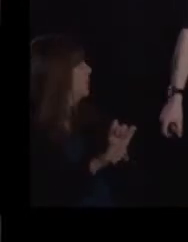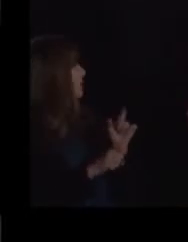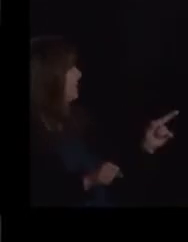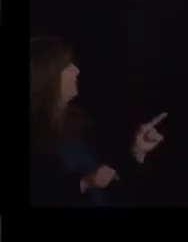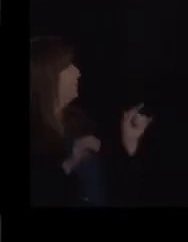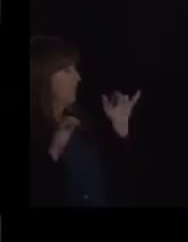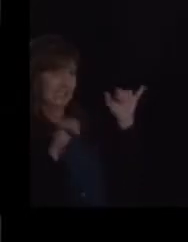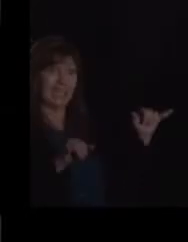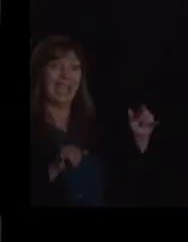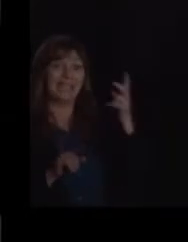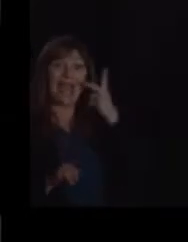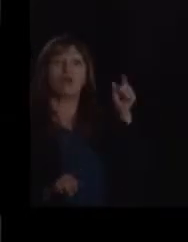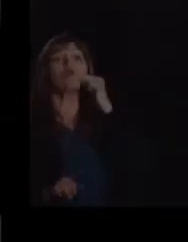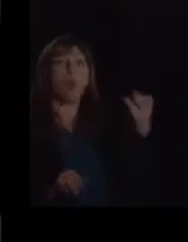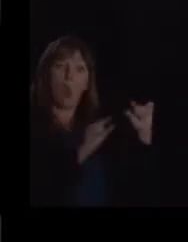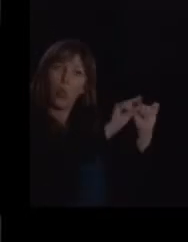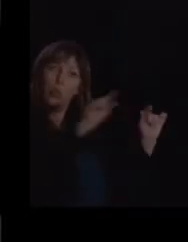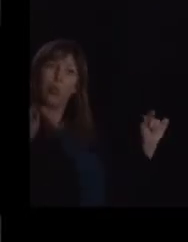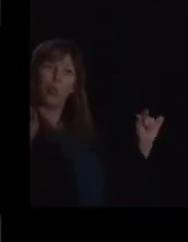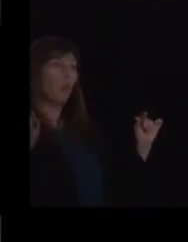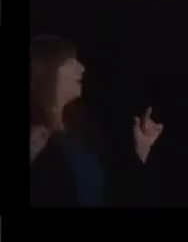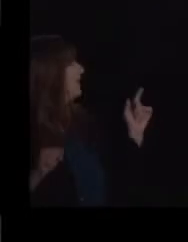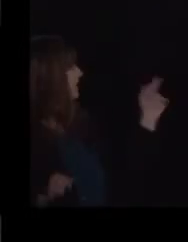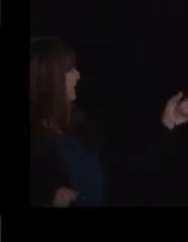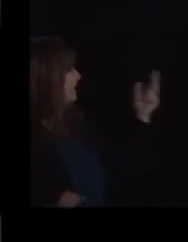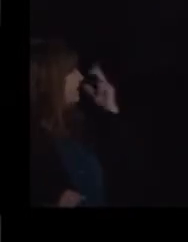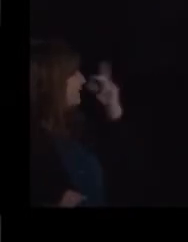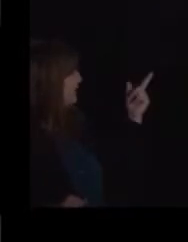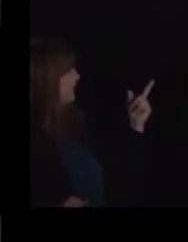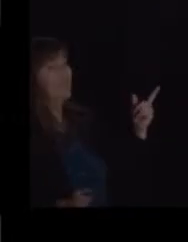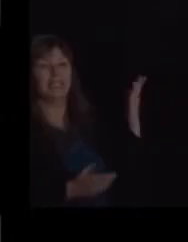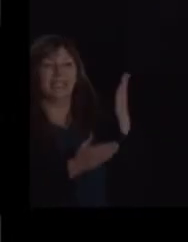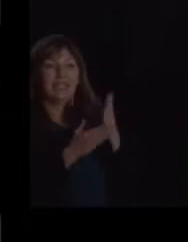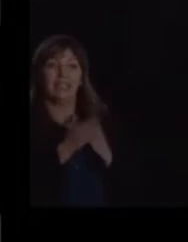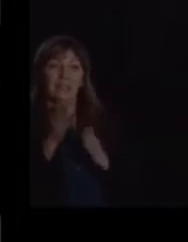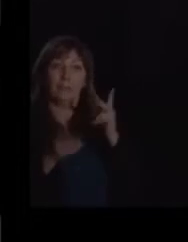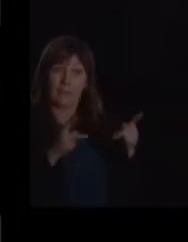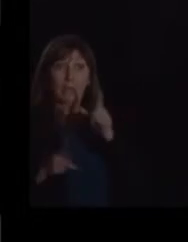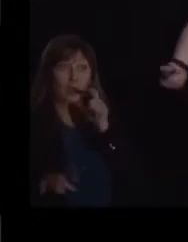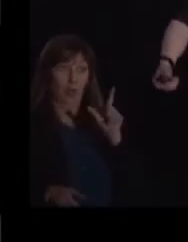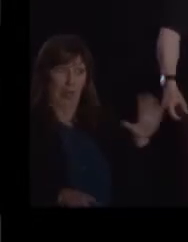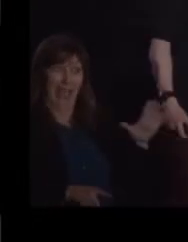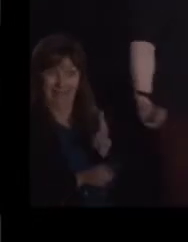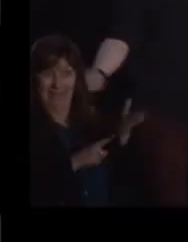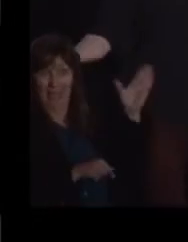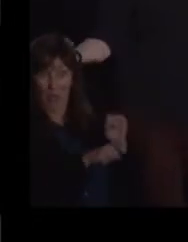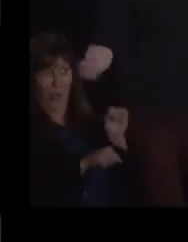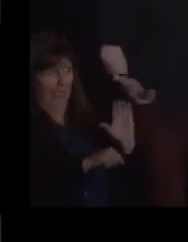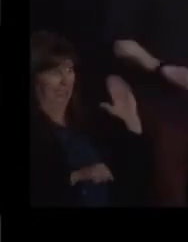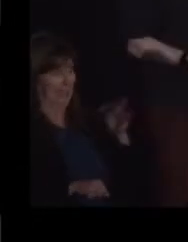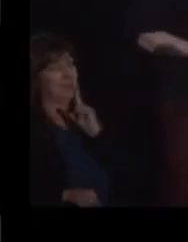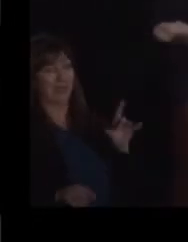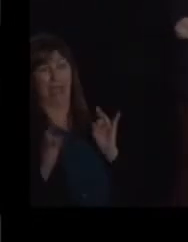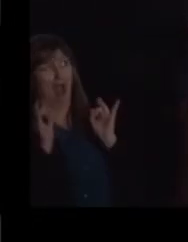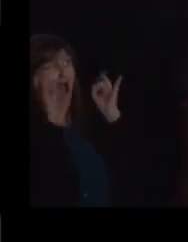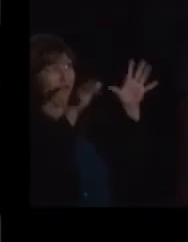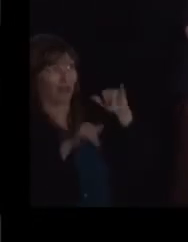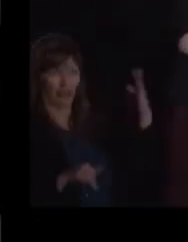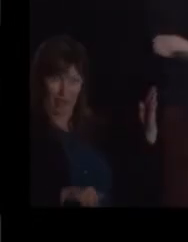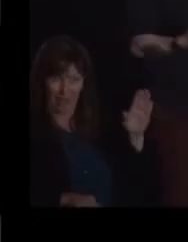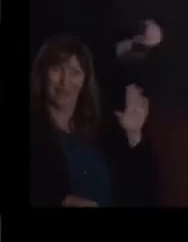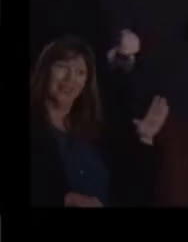anything. A real gold gilder would be like, that's the most awful job I've ever seen in my life, but it looks gold and shiny.